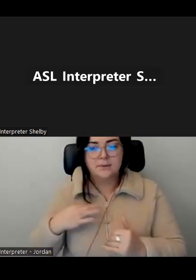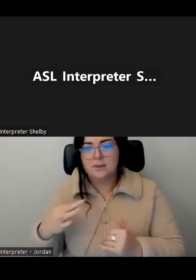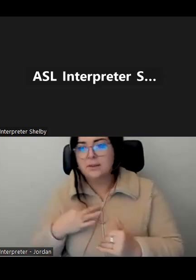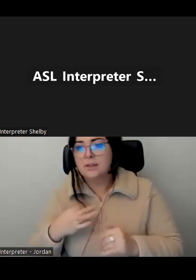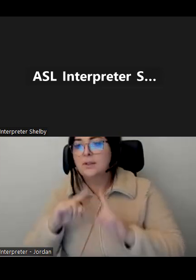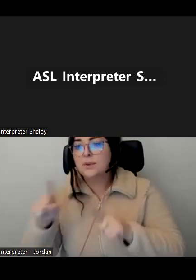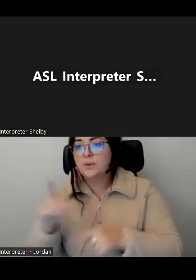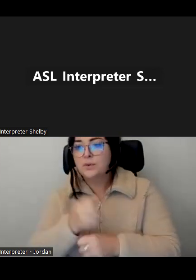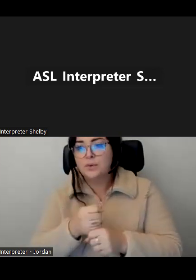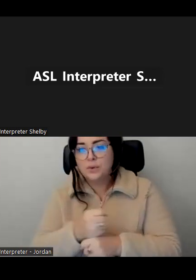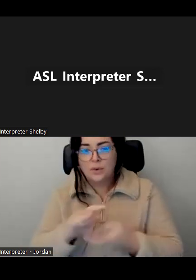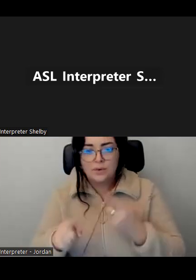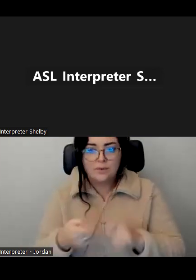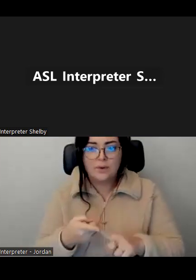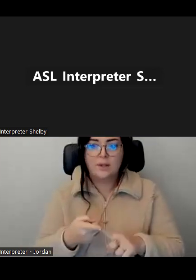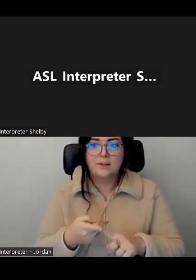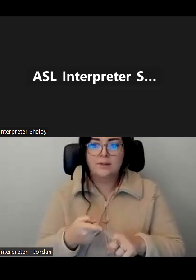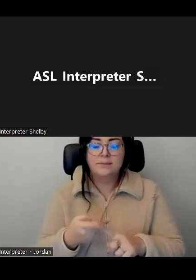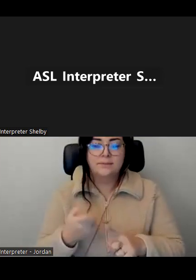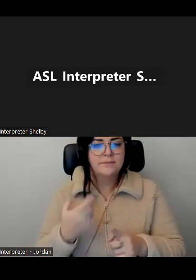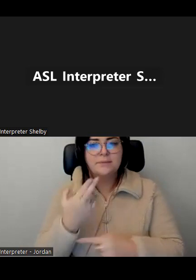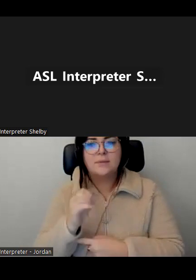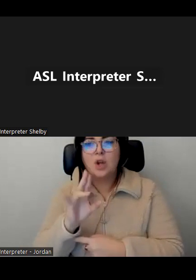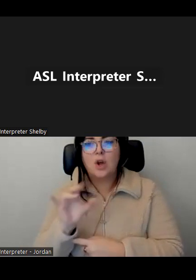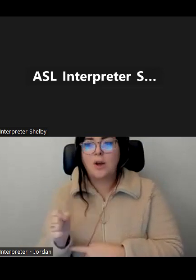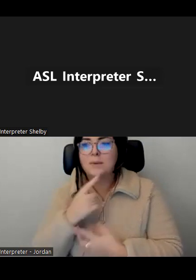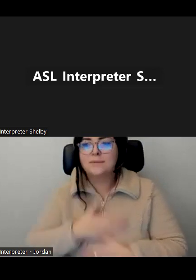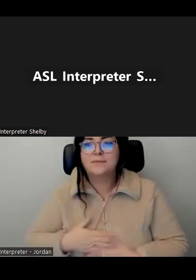friends, having hobbies, things like that.